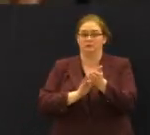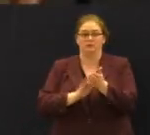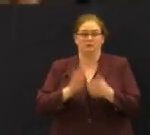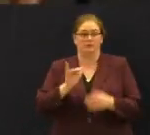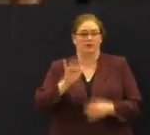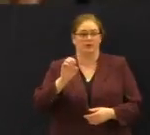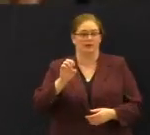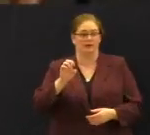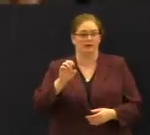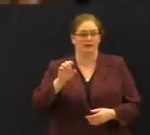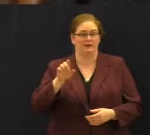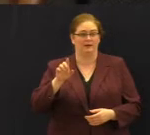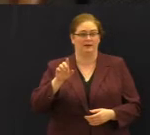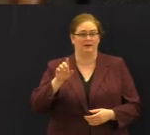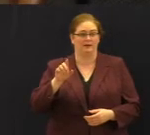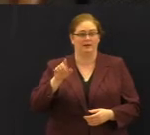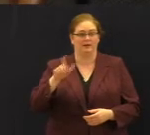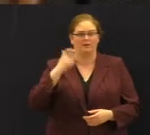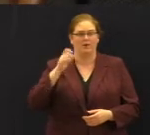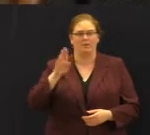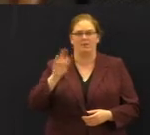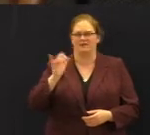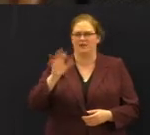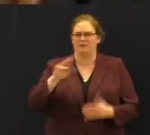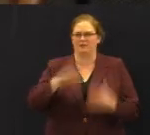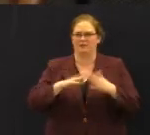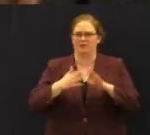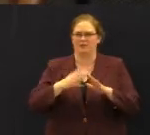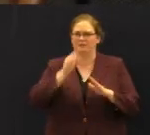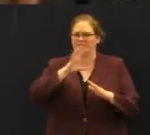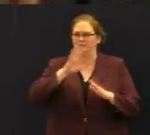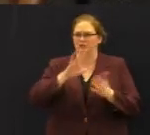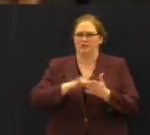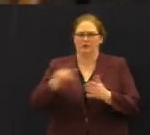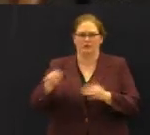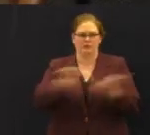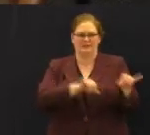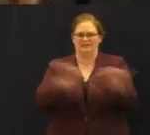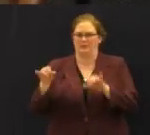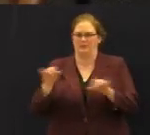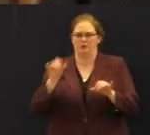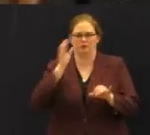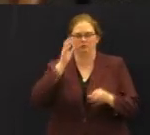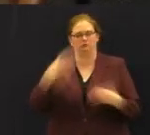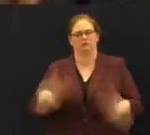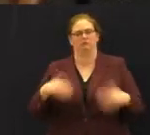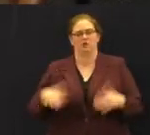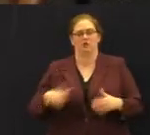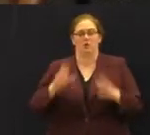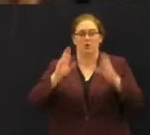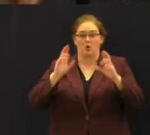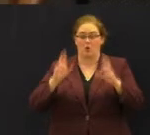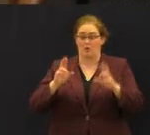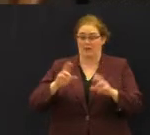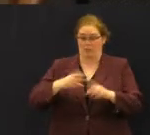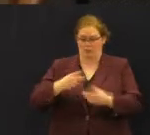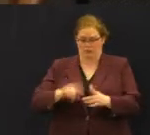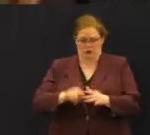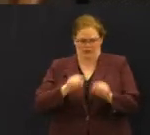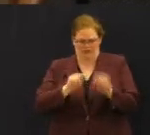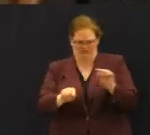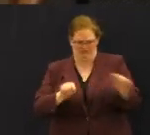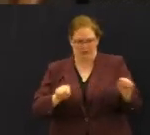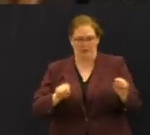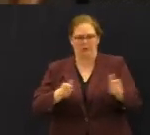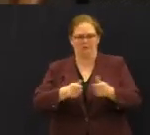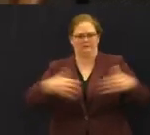who is from the Ben Salem Township Senior Center, because they're doing likewise. We really hope that we could expand this program. It would